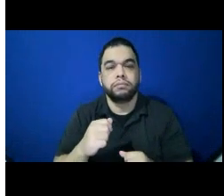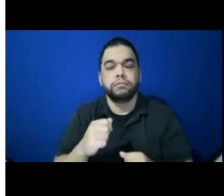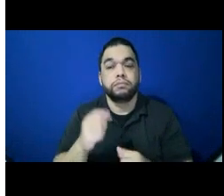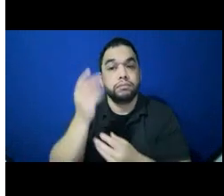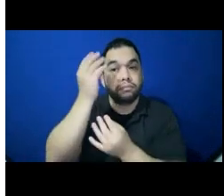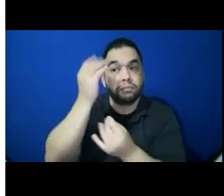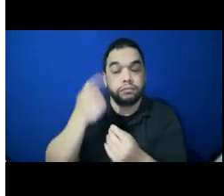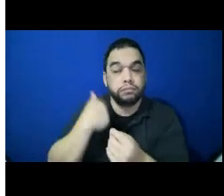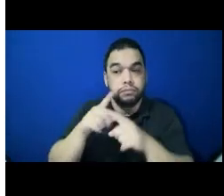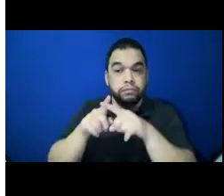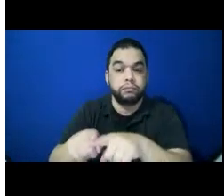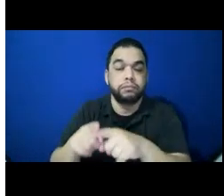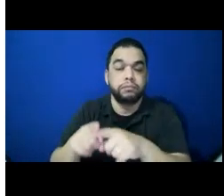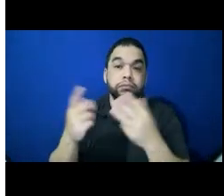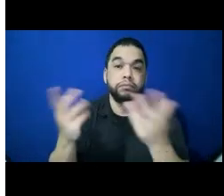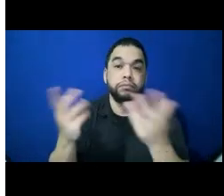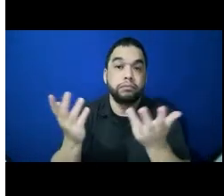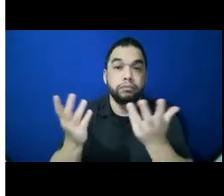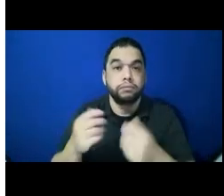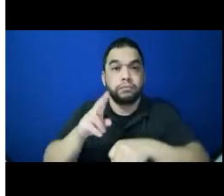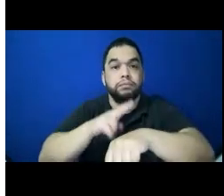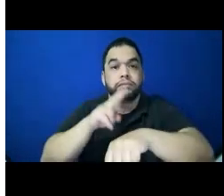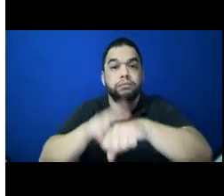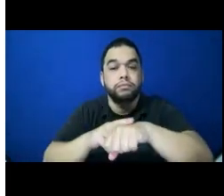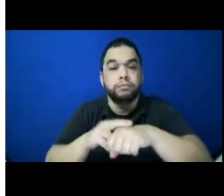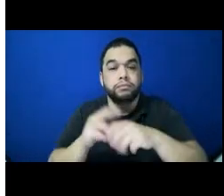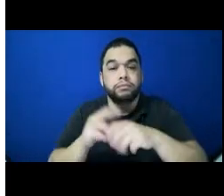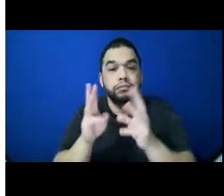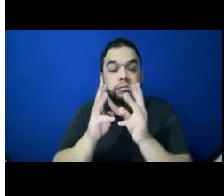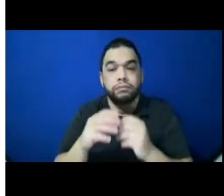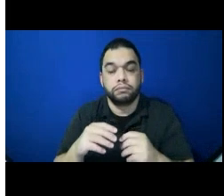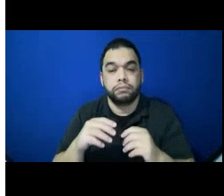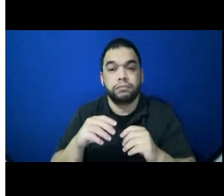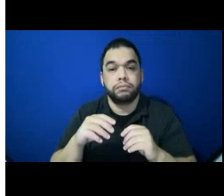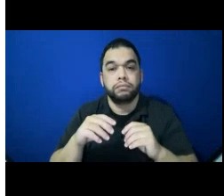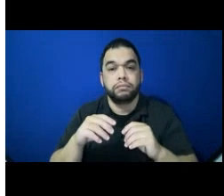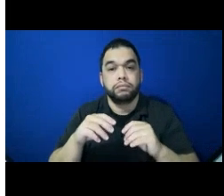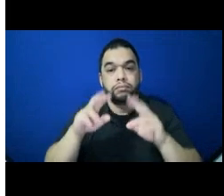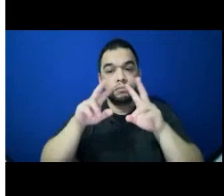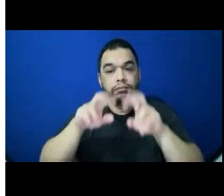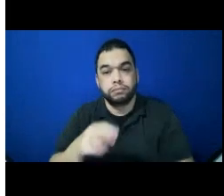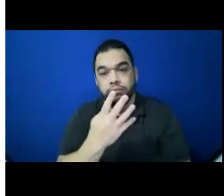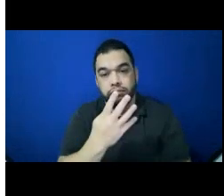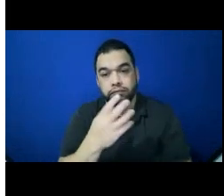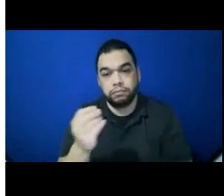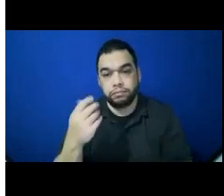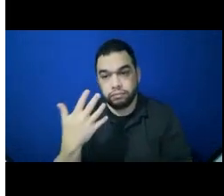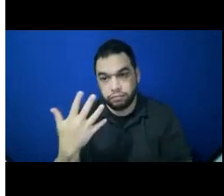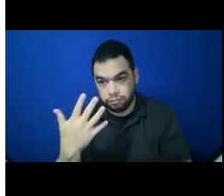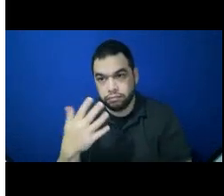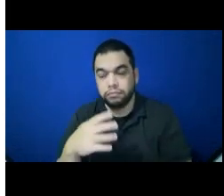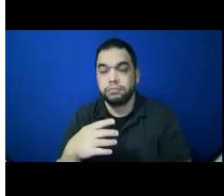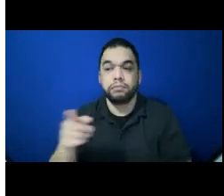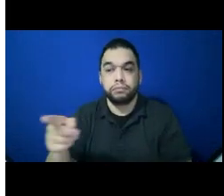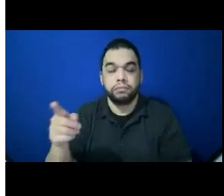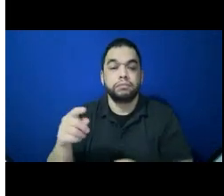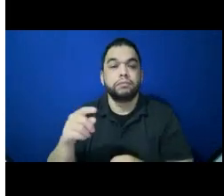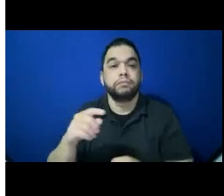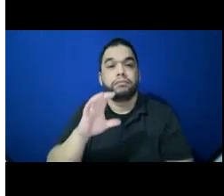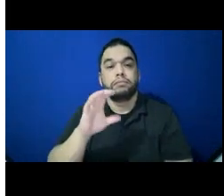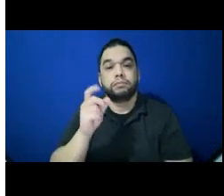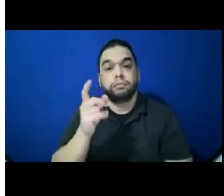National Climate Assessments 4 and 5 that had input from Caribbean scientists,